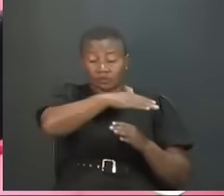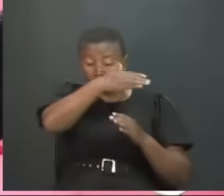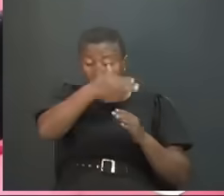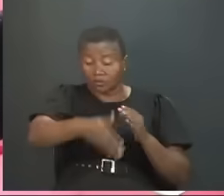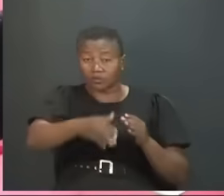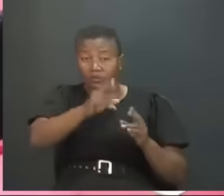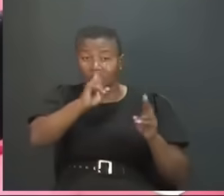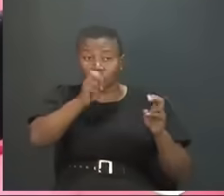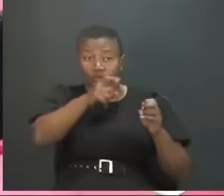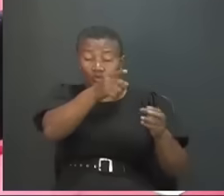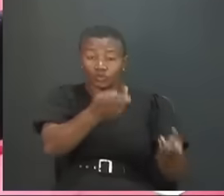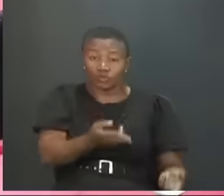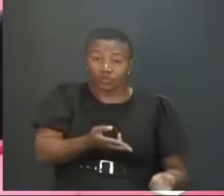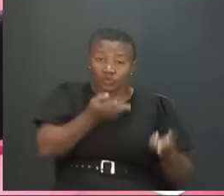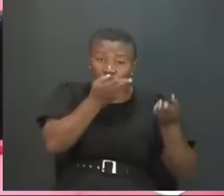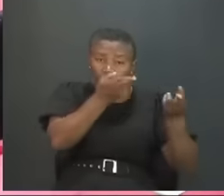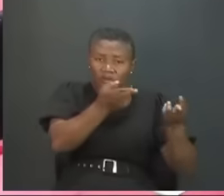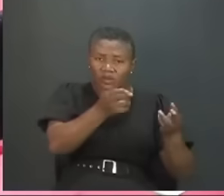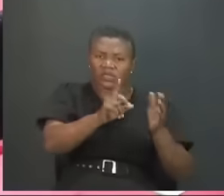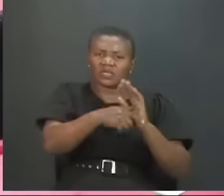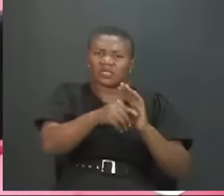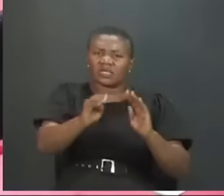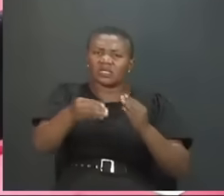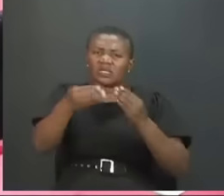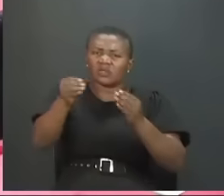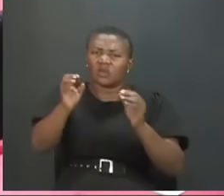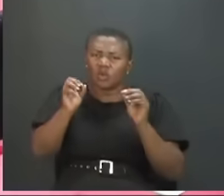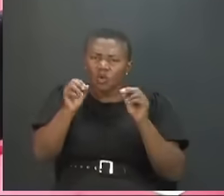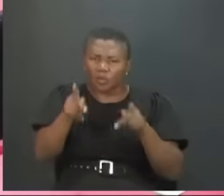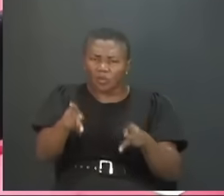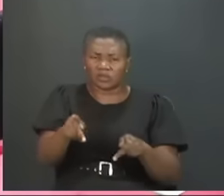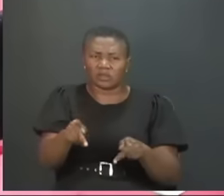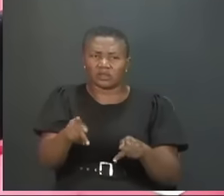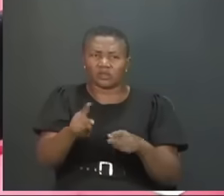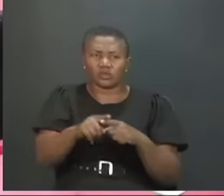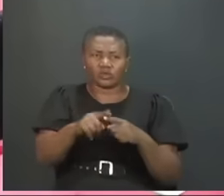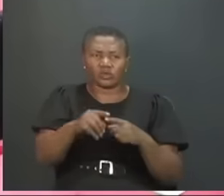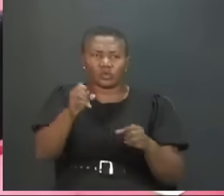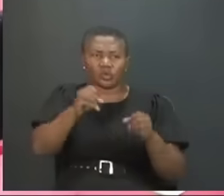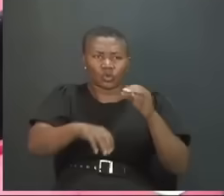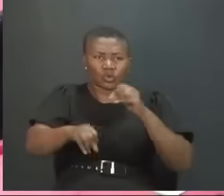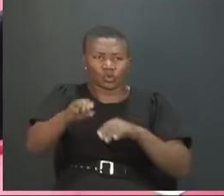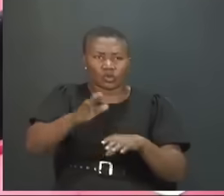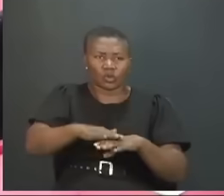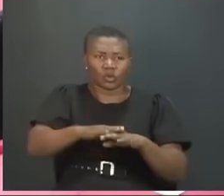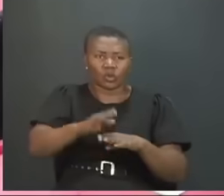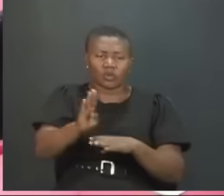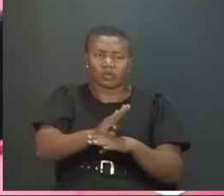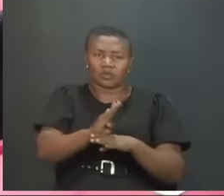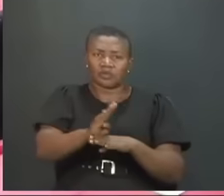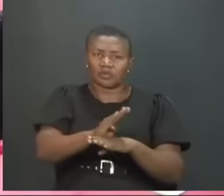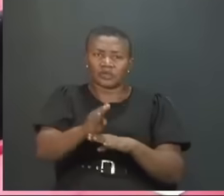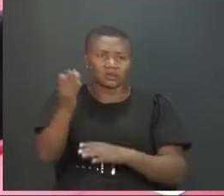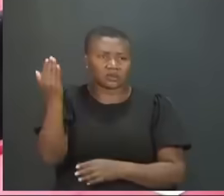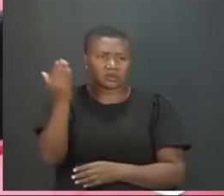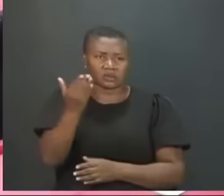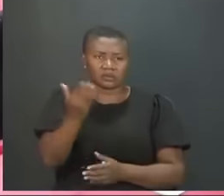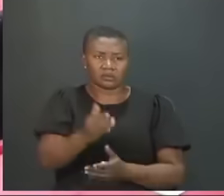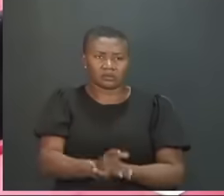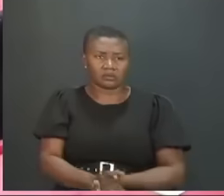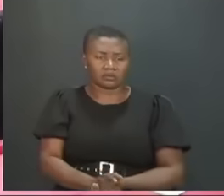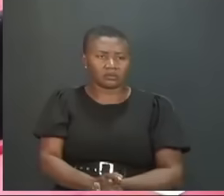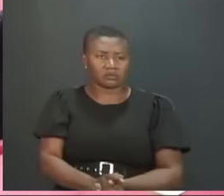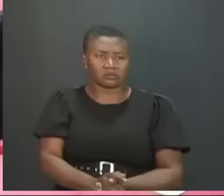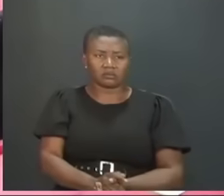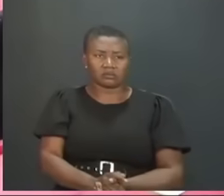that you have raised. Then I can give them the floor to comment on Very the well. business statement. Mr. Speaker, if that...